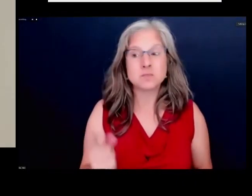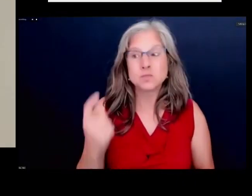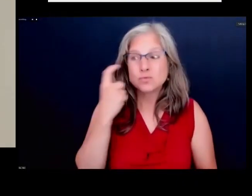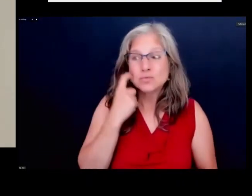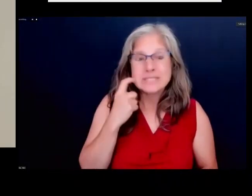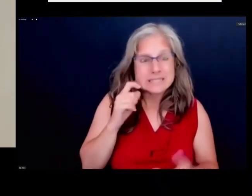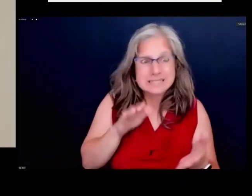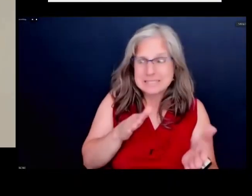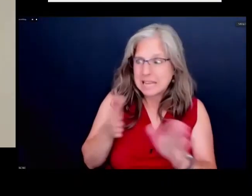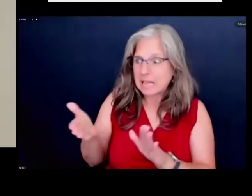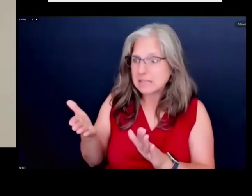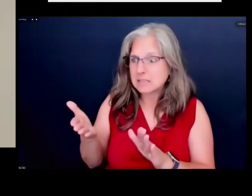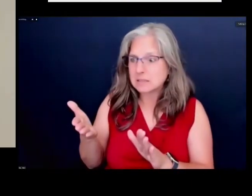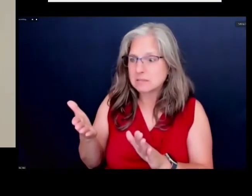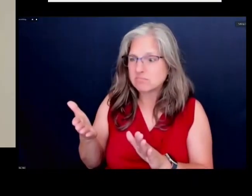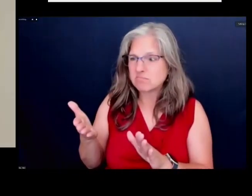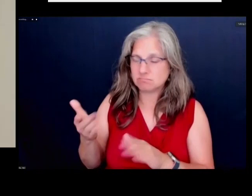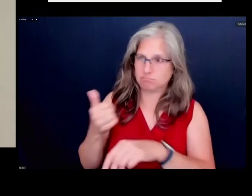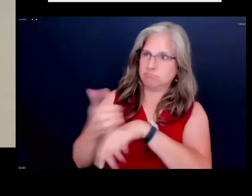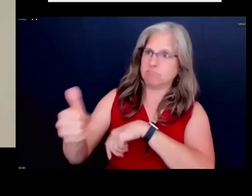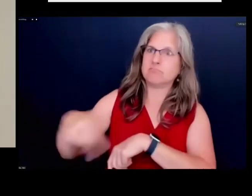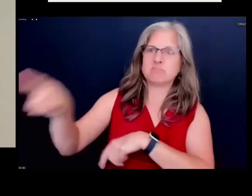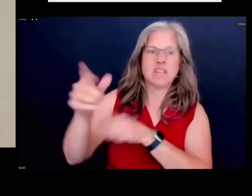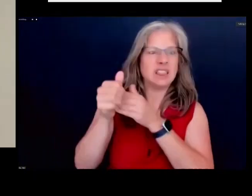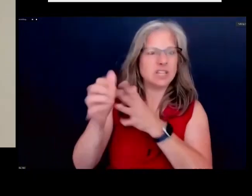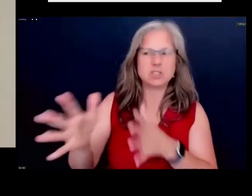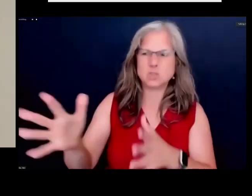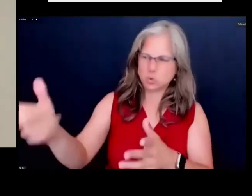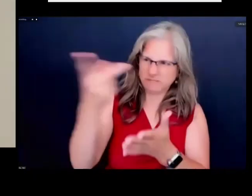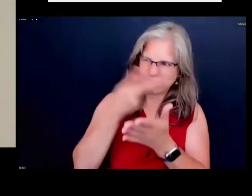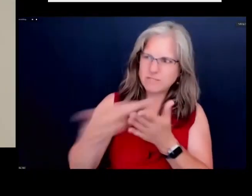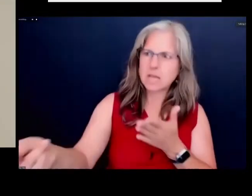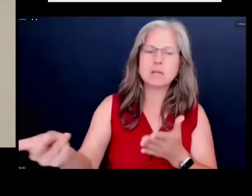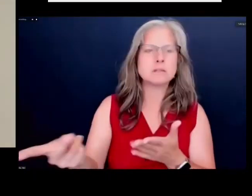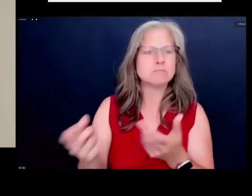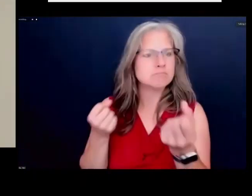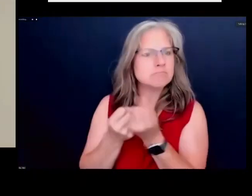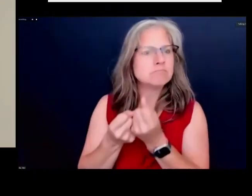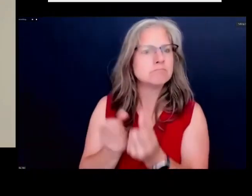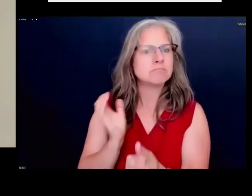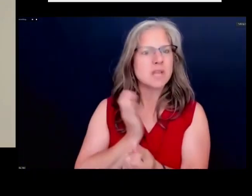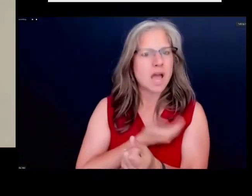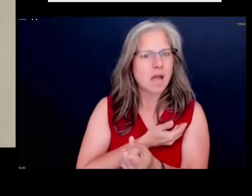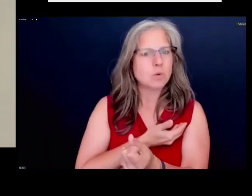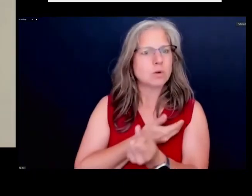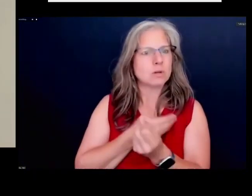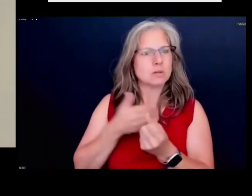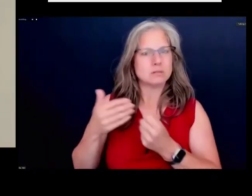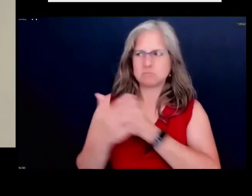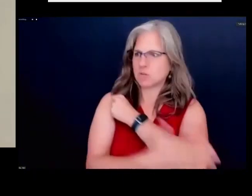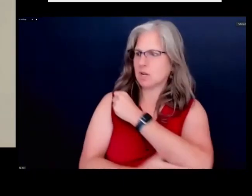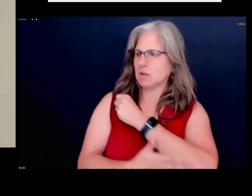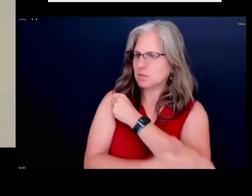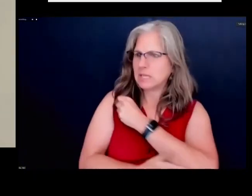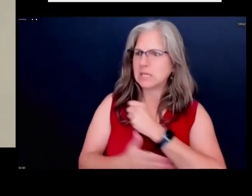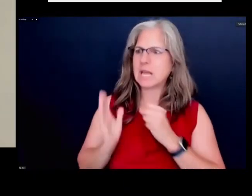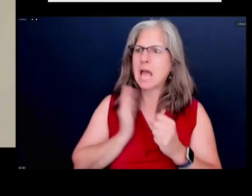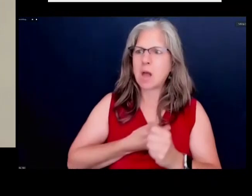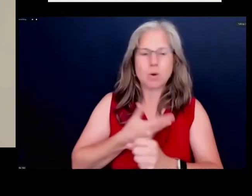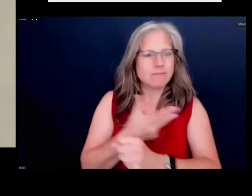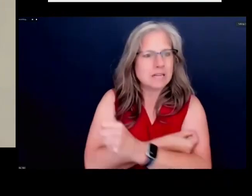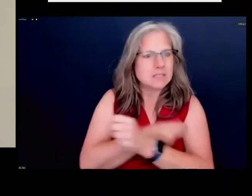These recent deaths are on those leaders who have failed to support our general public health recommendations